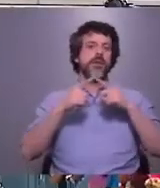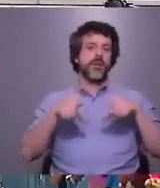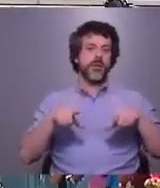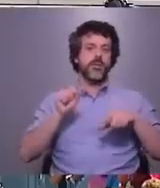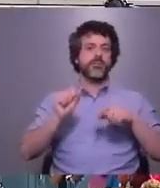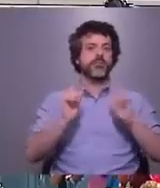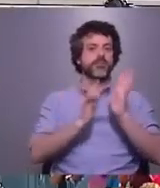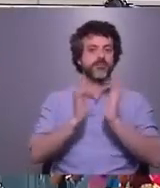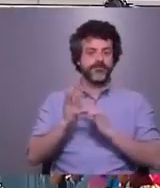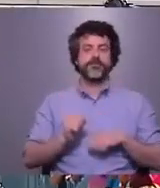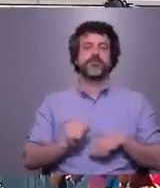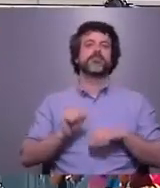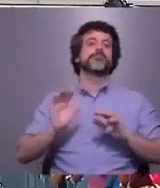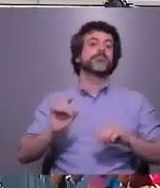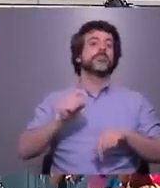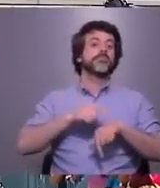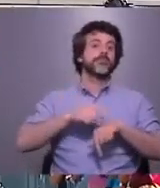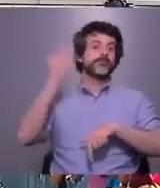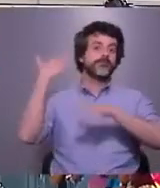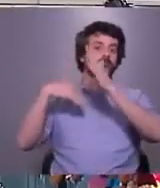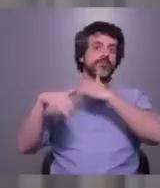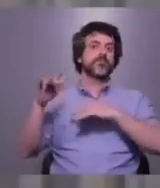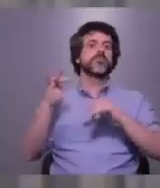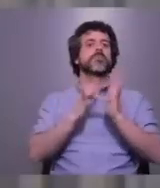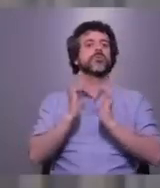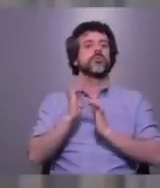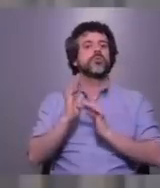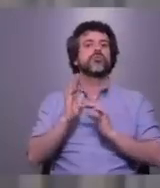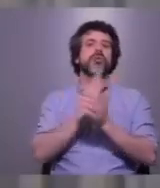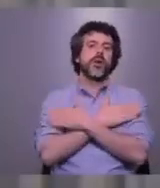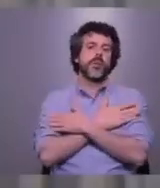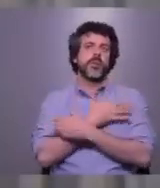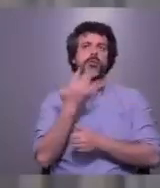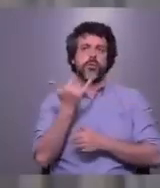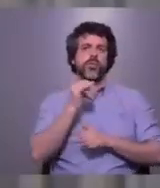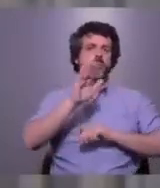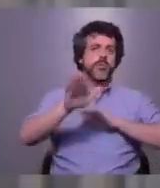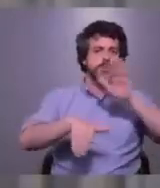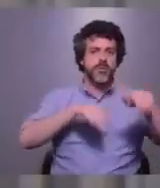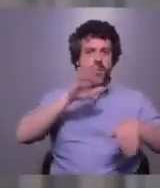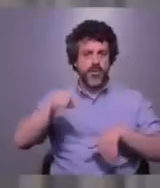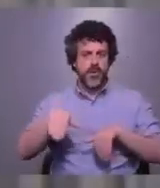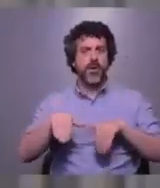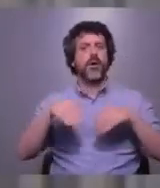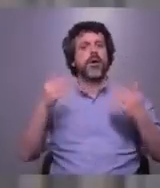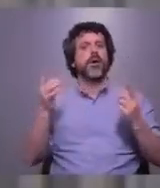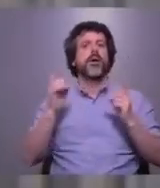Jesus summoned the 12 and began to send